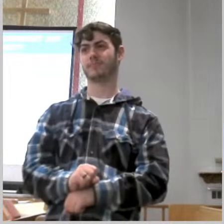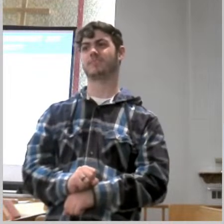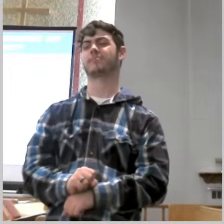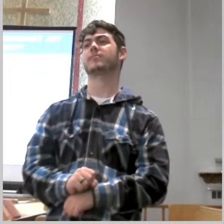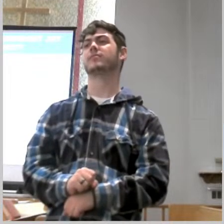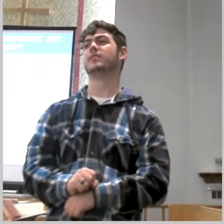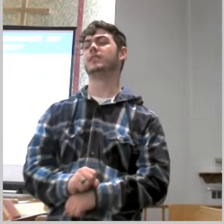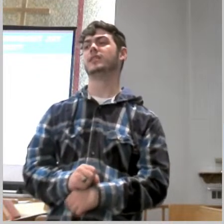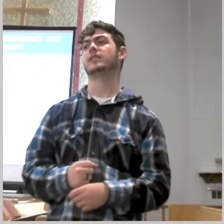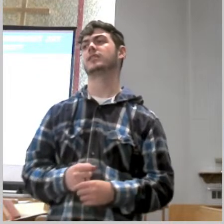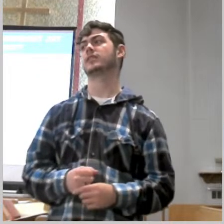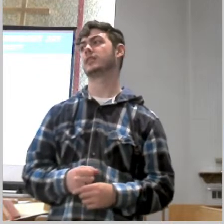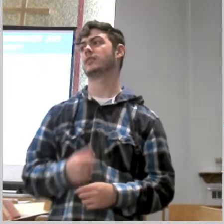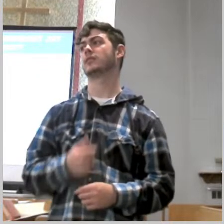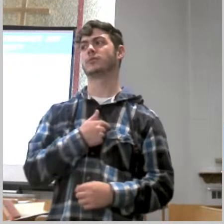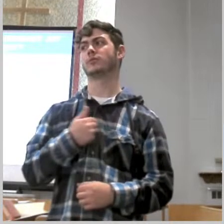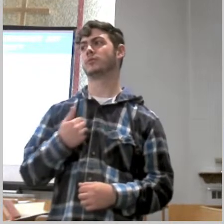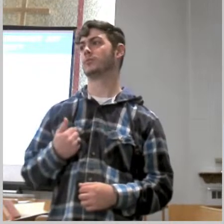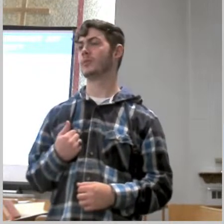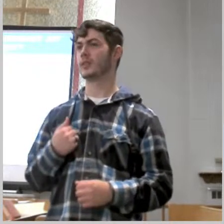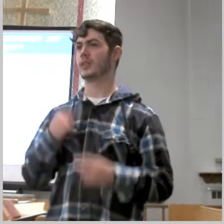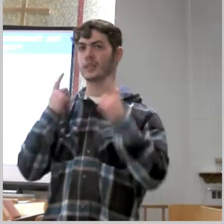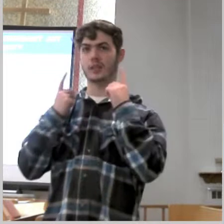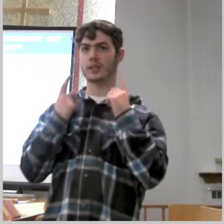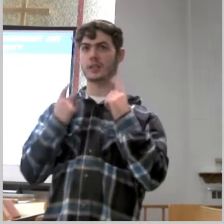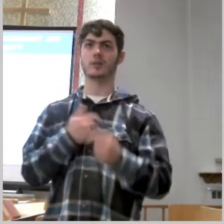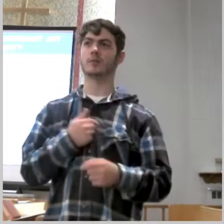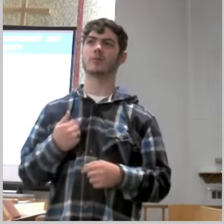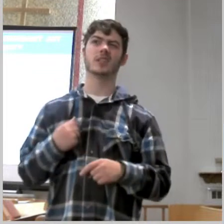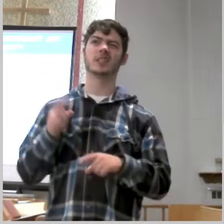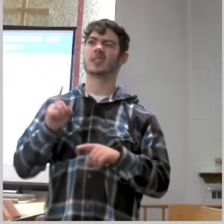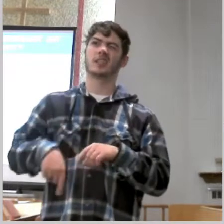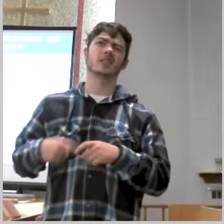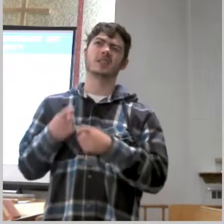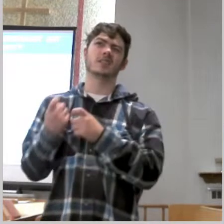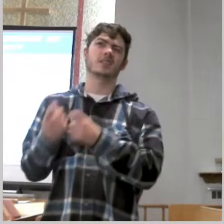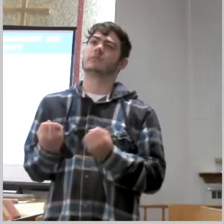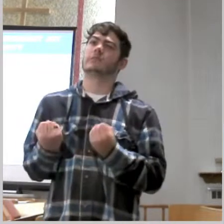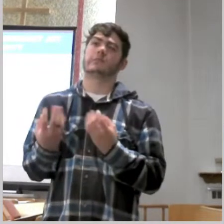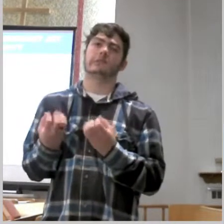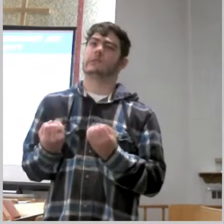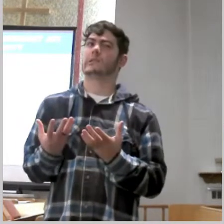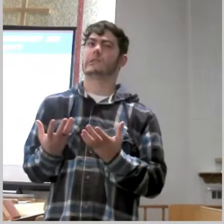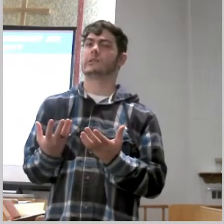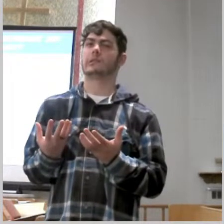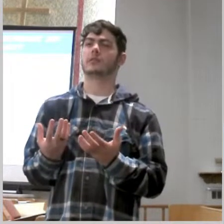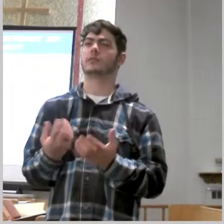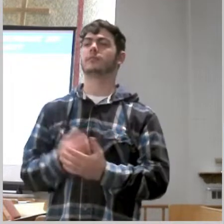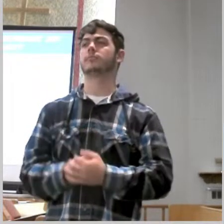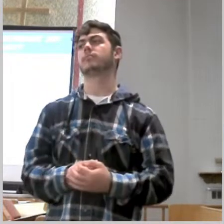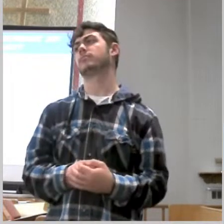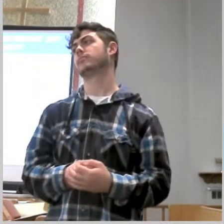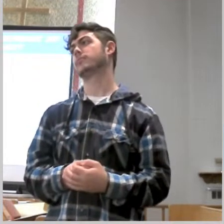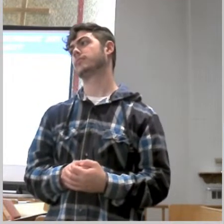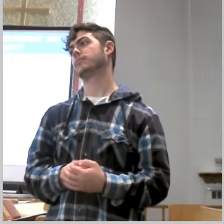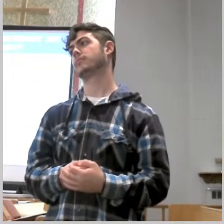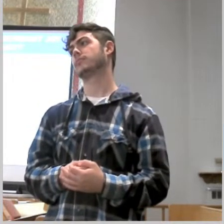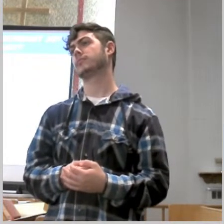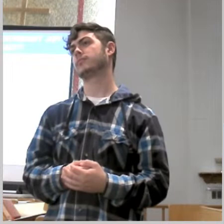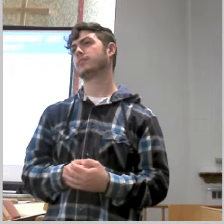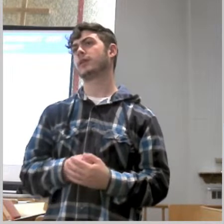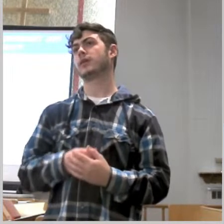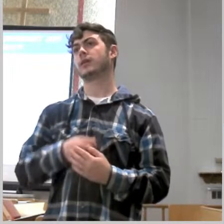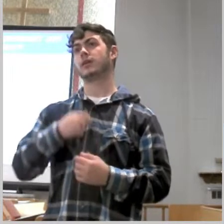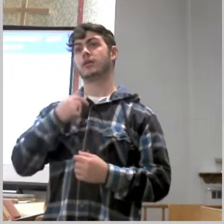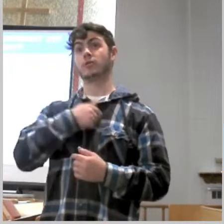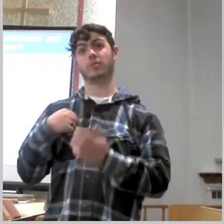the fact that we might not be able to give as much. And we already discussed like that last week that God's not really